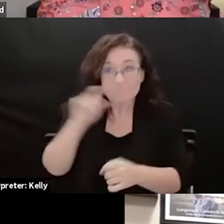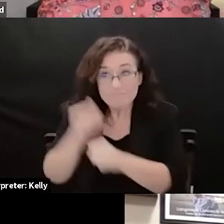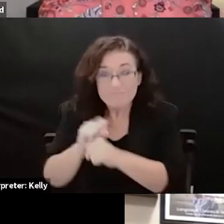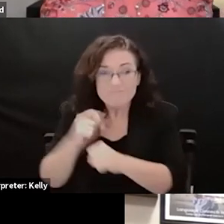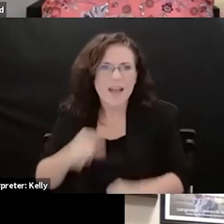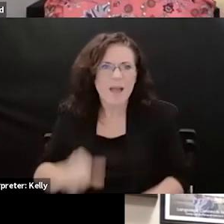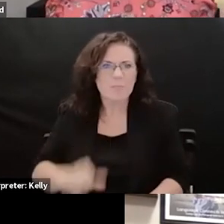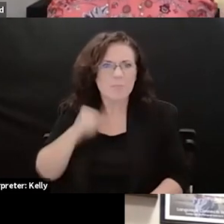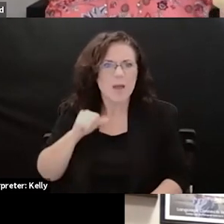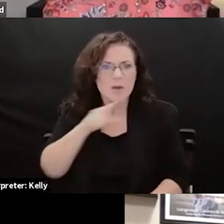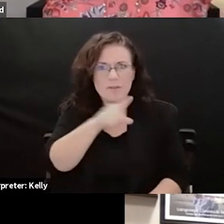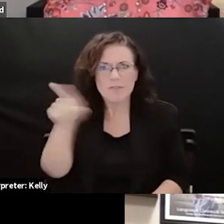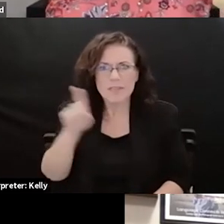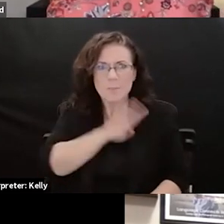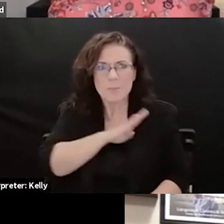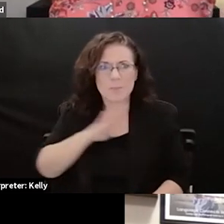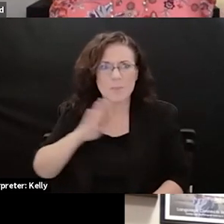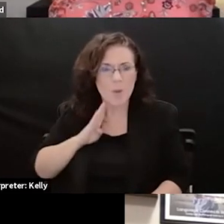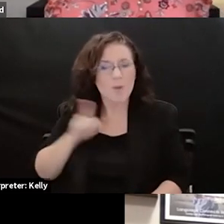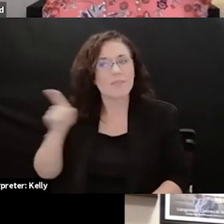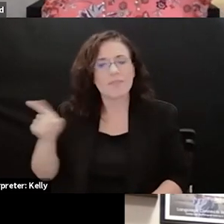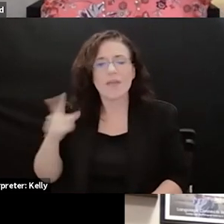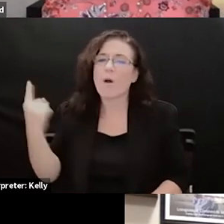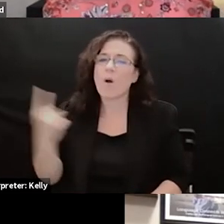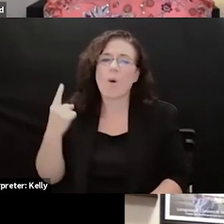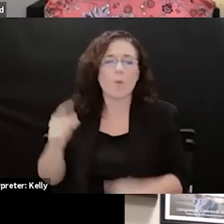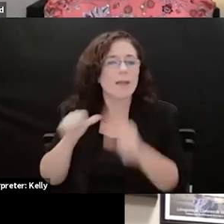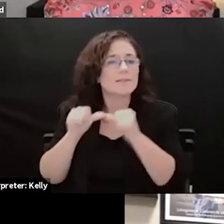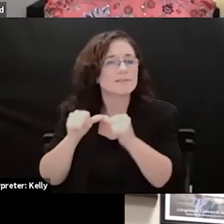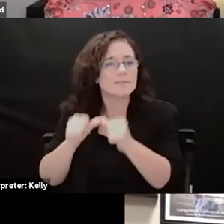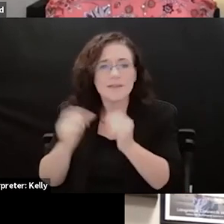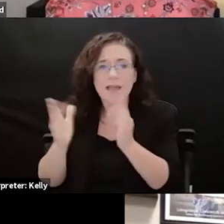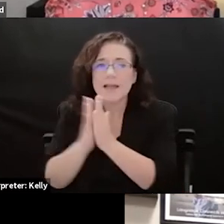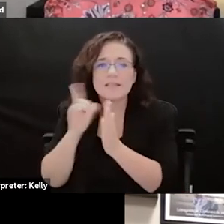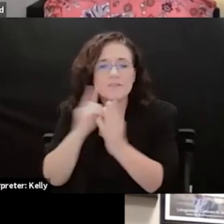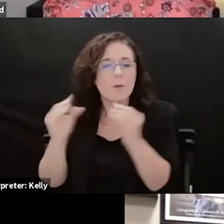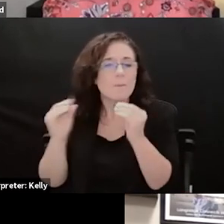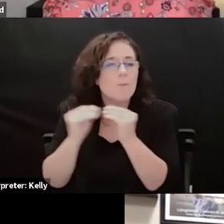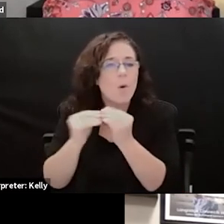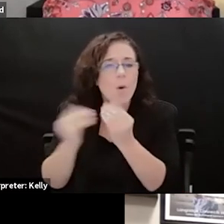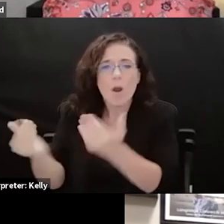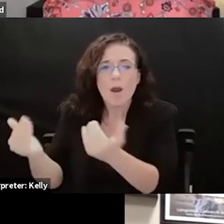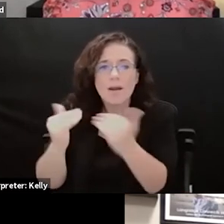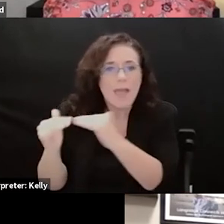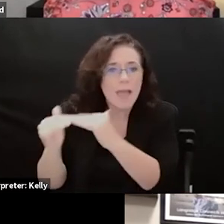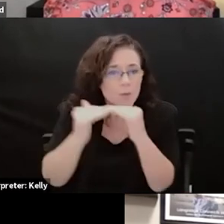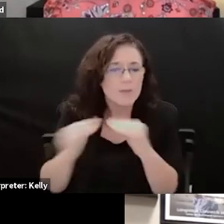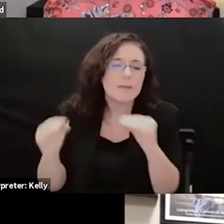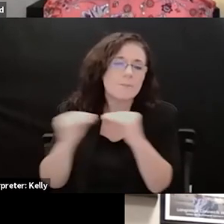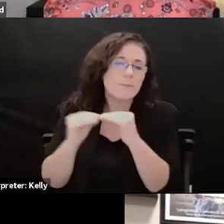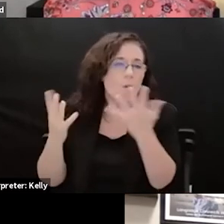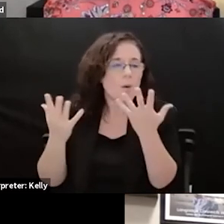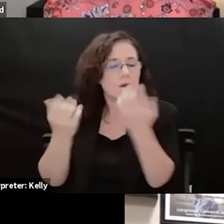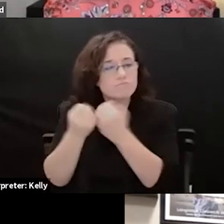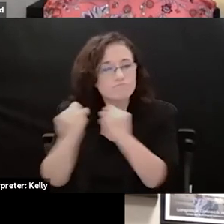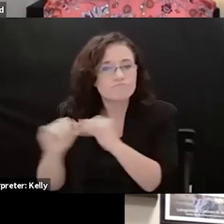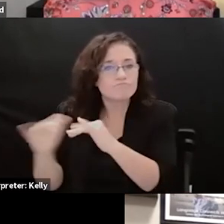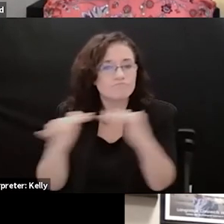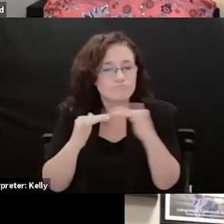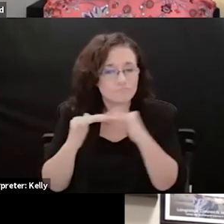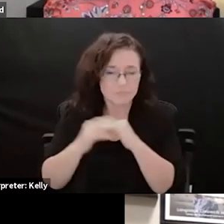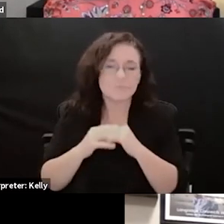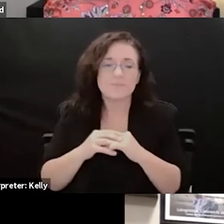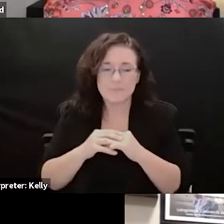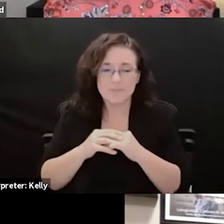to keep pushing pushing that effort about equality equality equity whatever we need to do with regards to that um